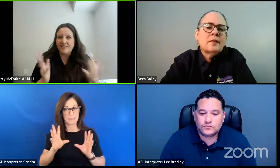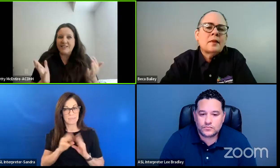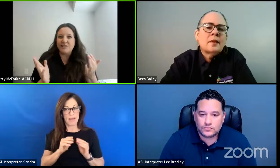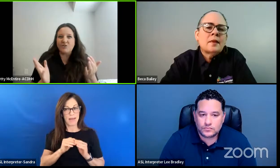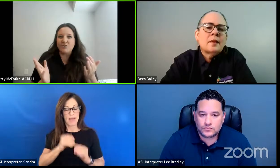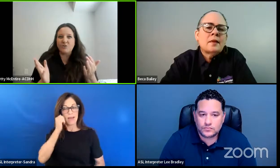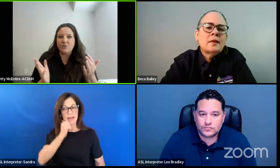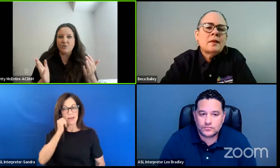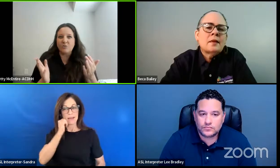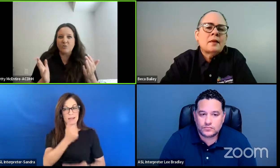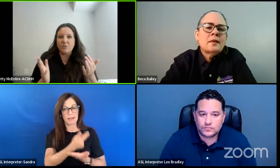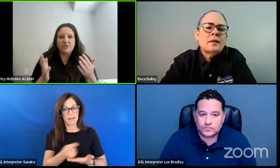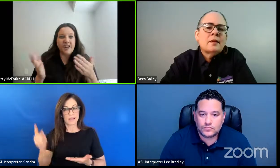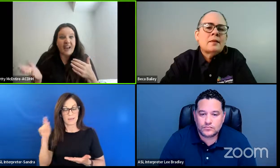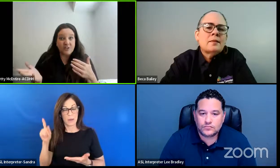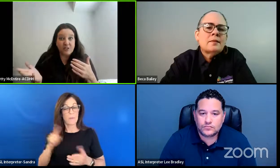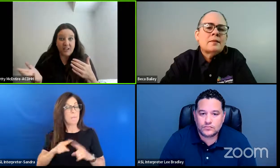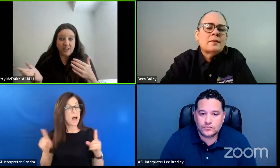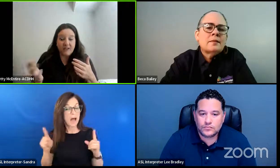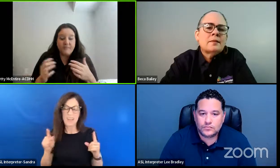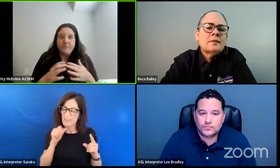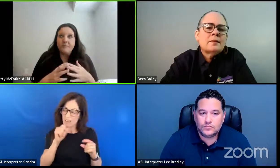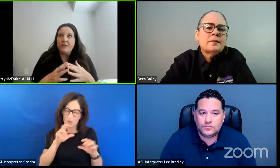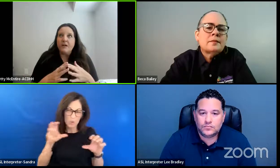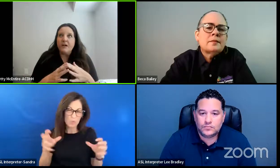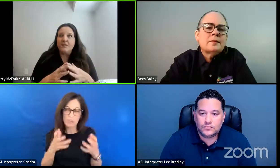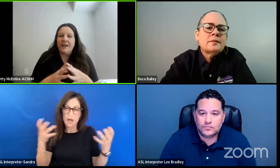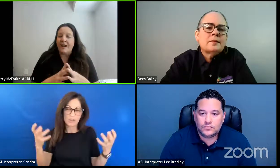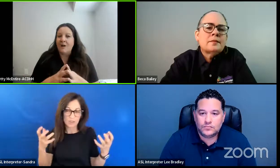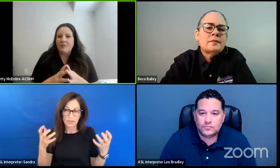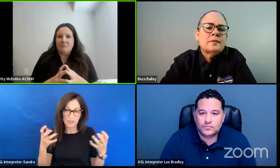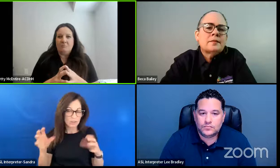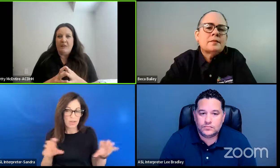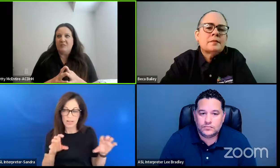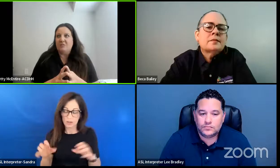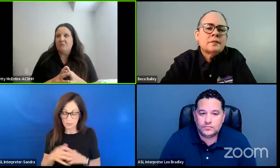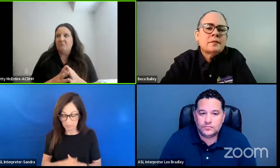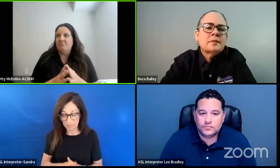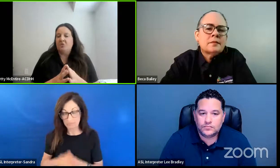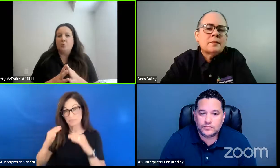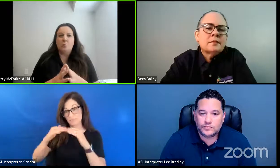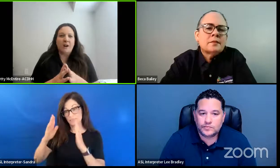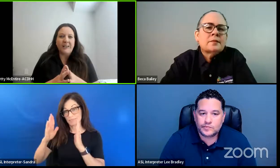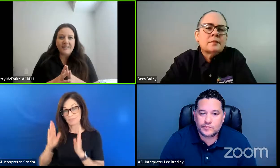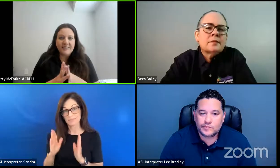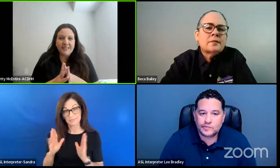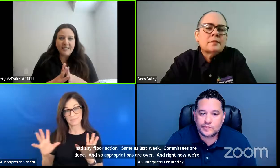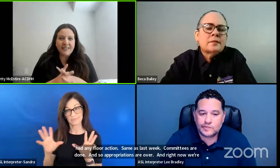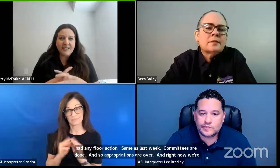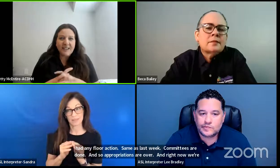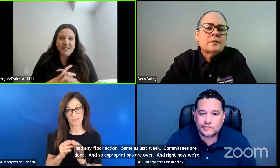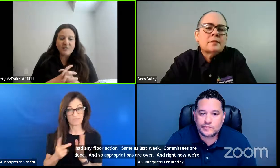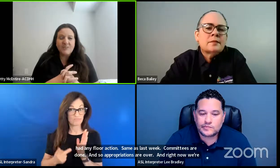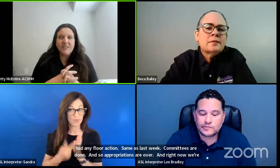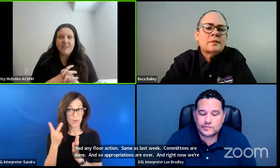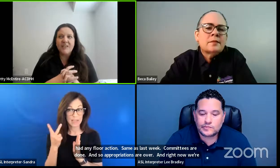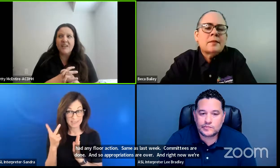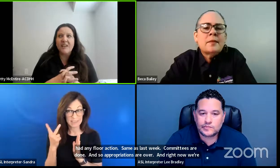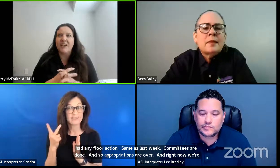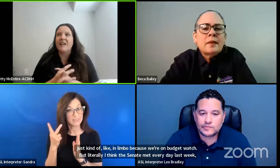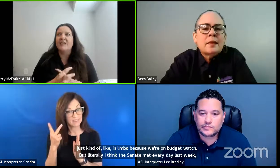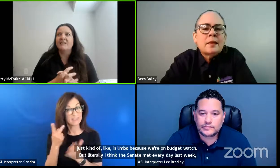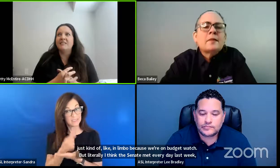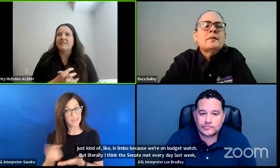they really didn't do much action. The House met twice, I think, last